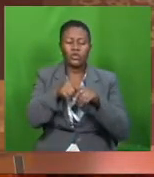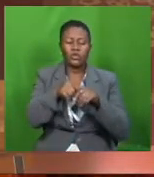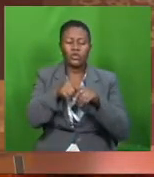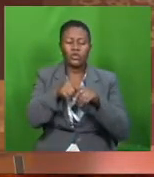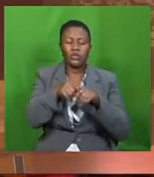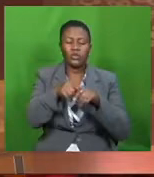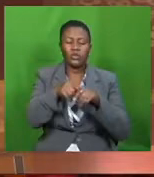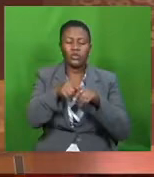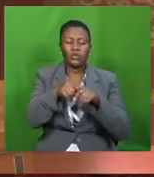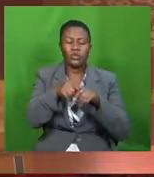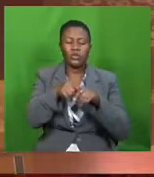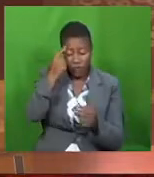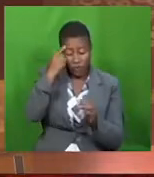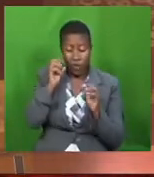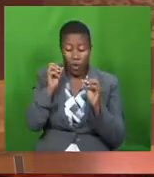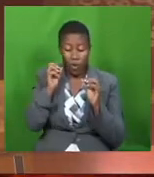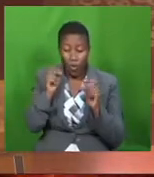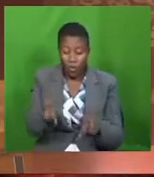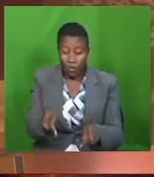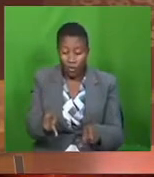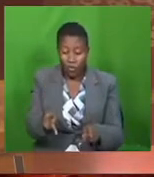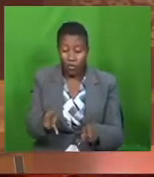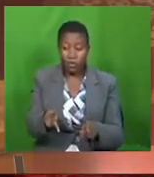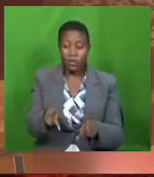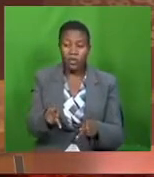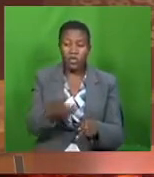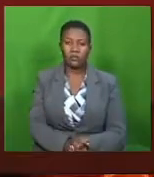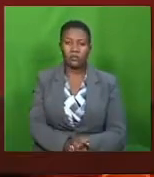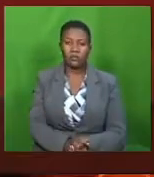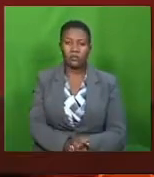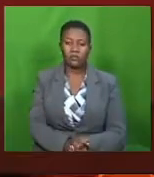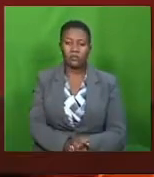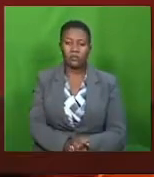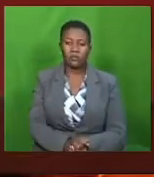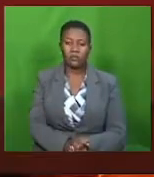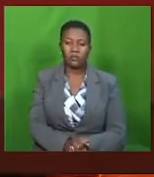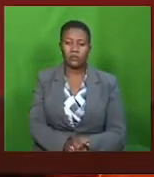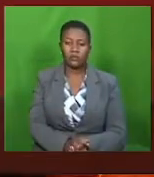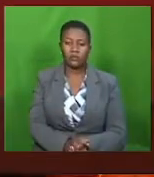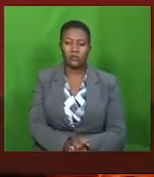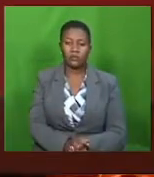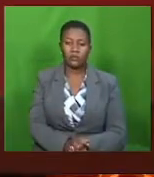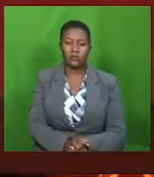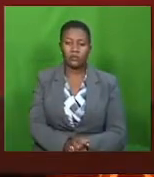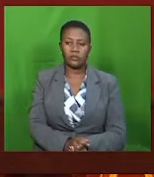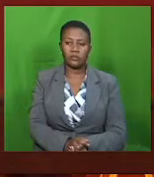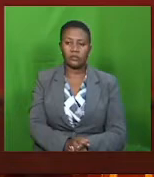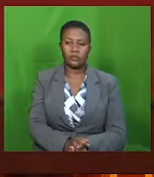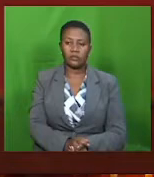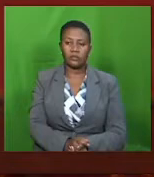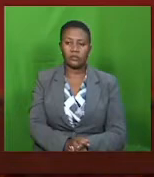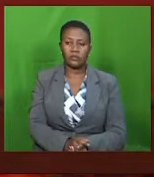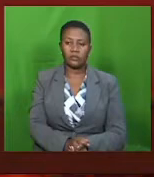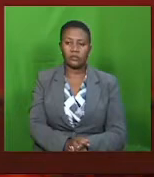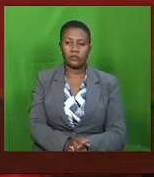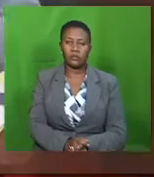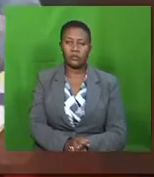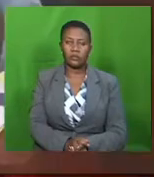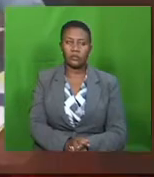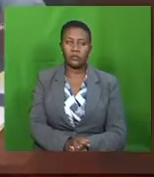yeah. And in effect, you bet me a faster kind of so and yeah, results are happening. But now we can be said figures are above